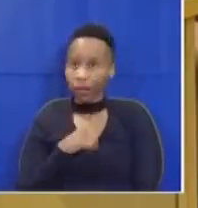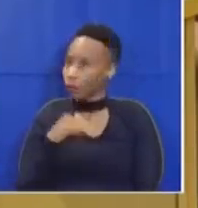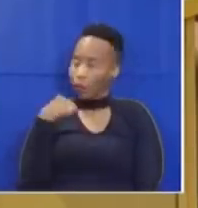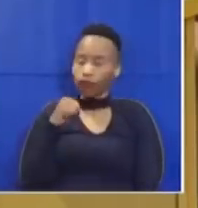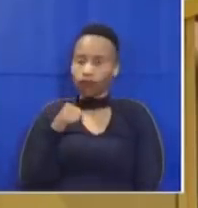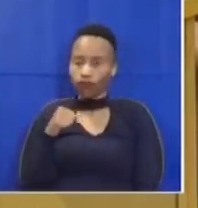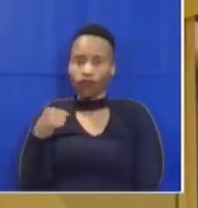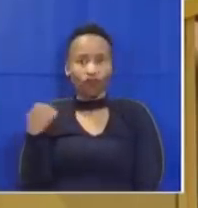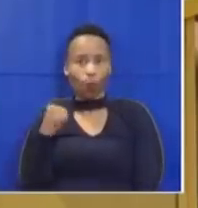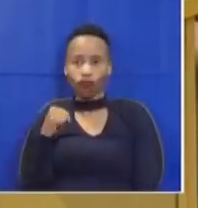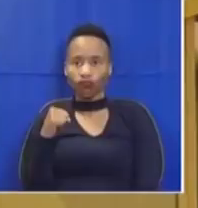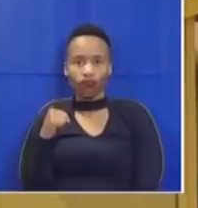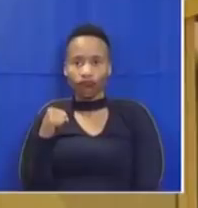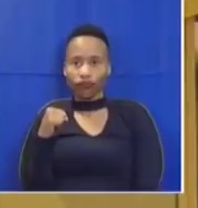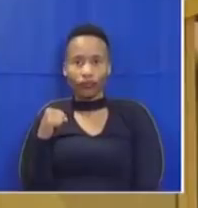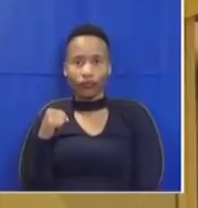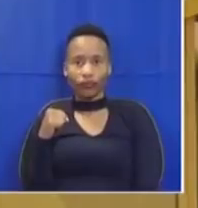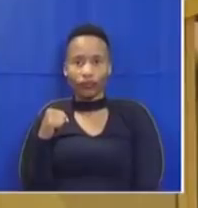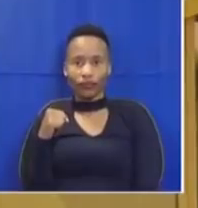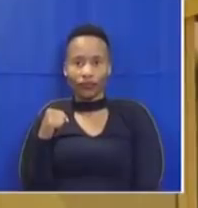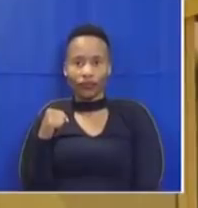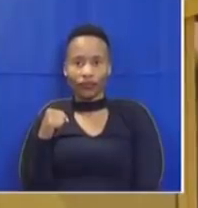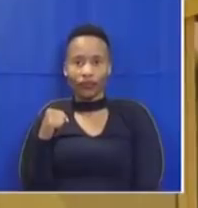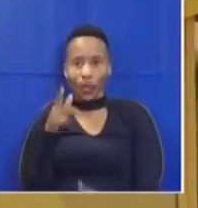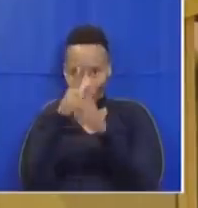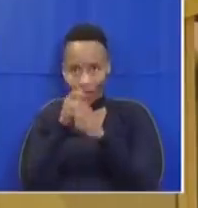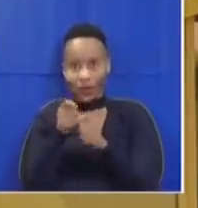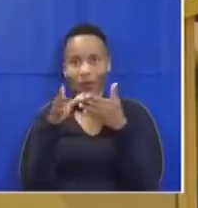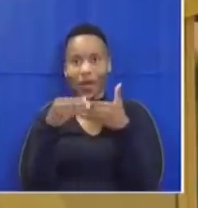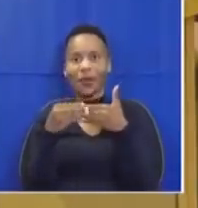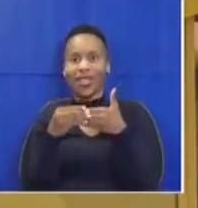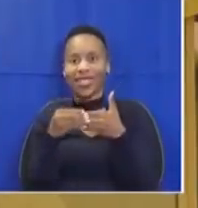No. Honourable members. You say no.